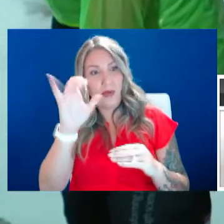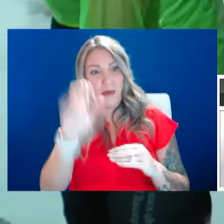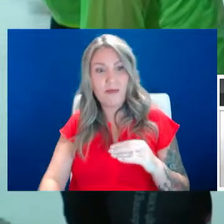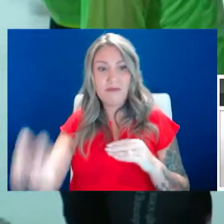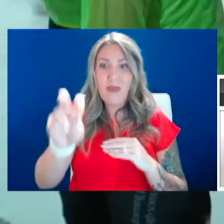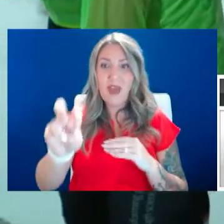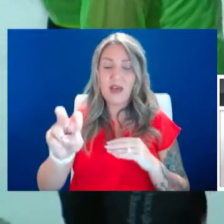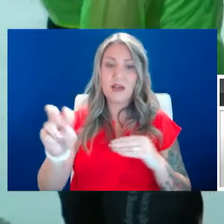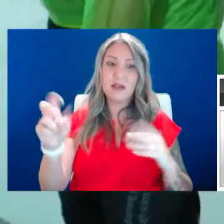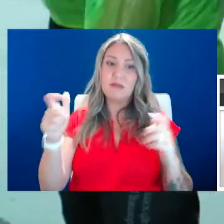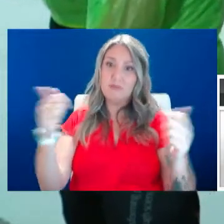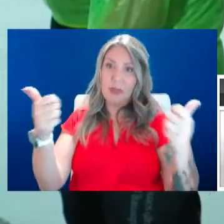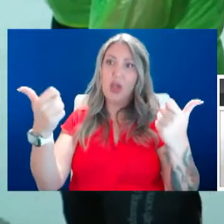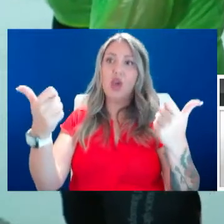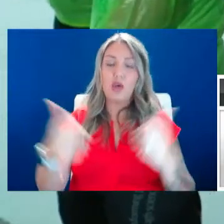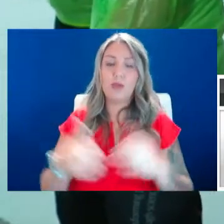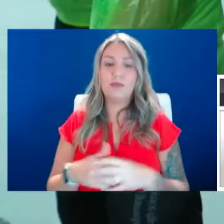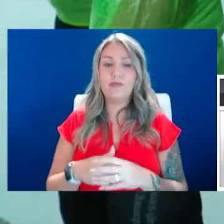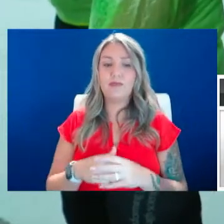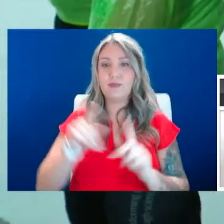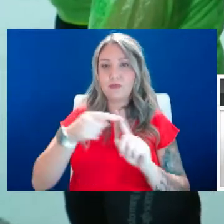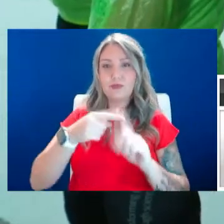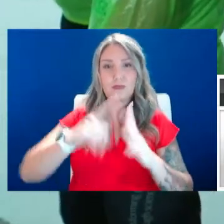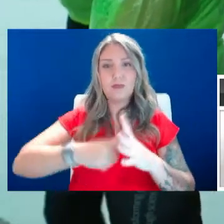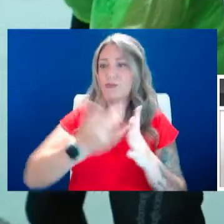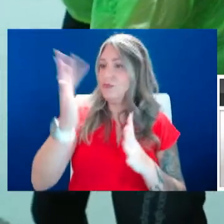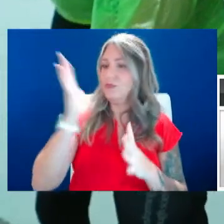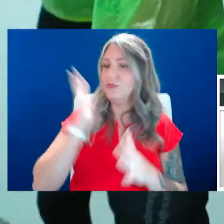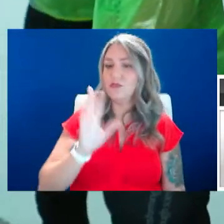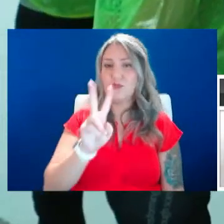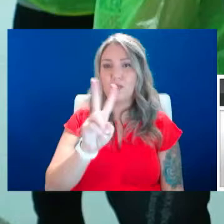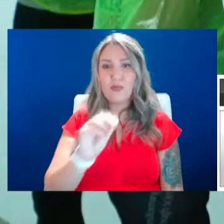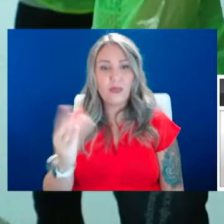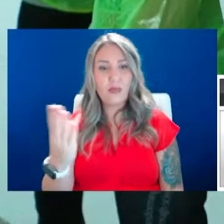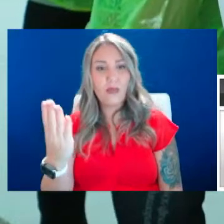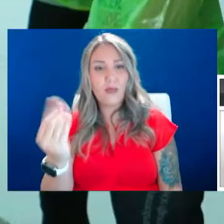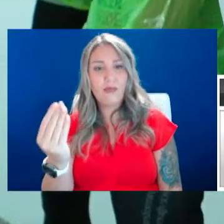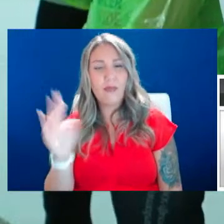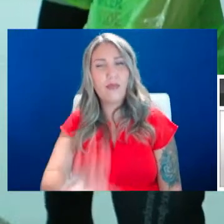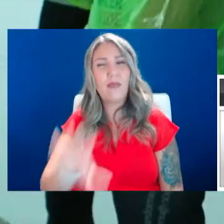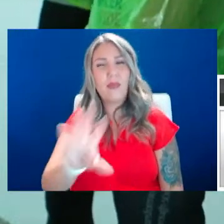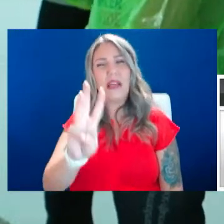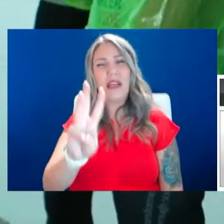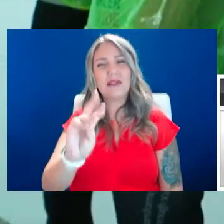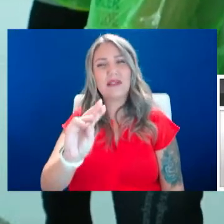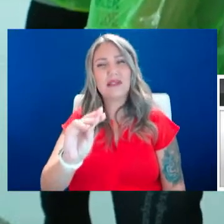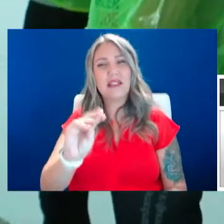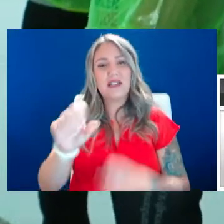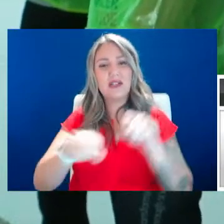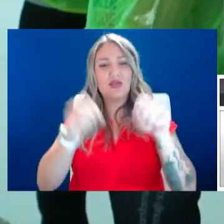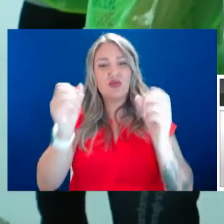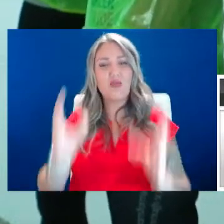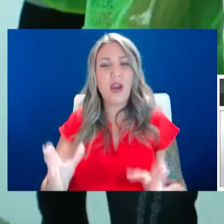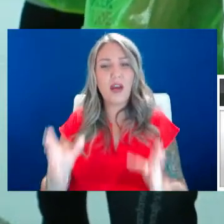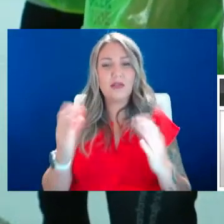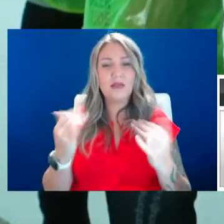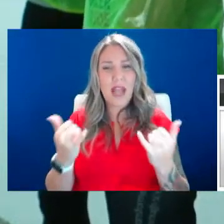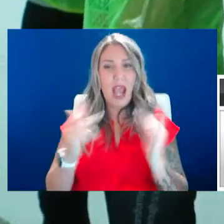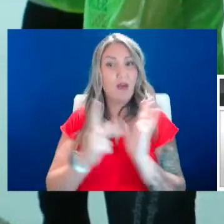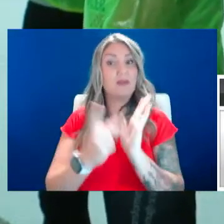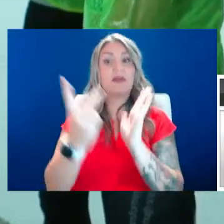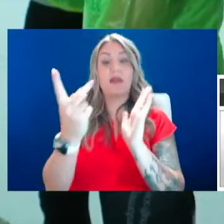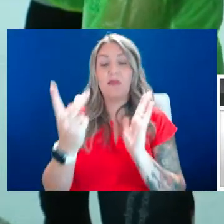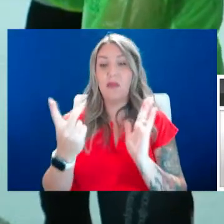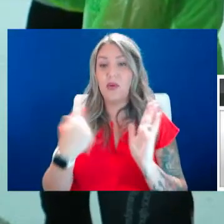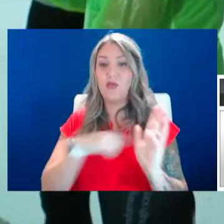bigger though. When we started back in 2014, it was about 60 riders. We've doubled that now, and we continue